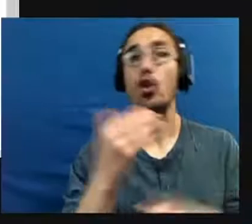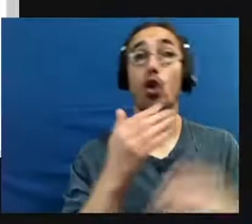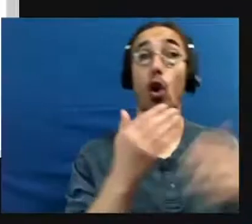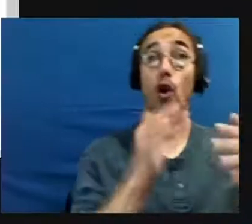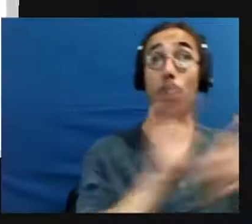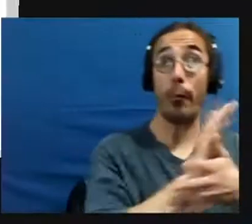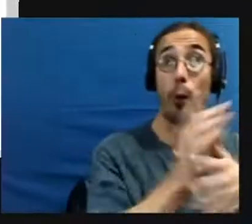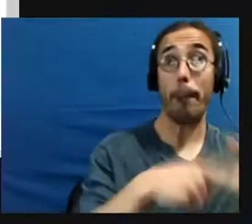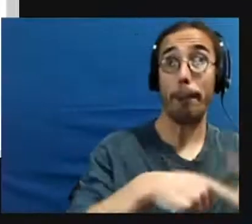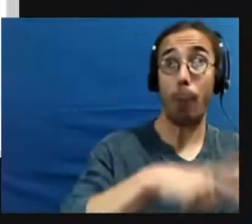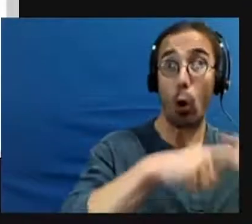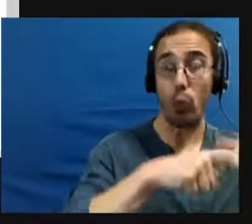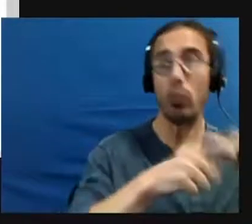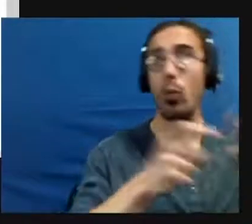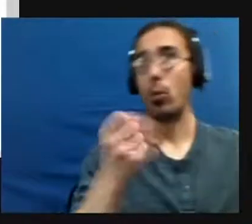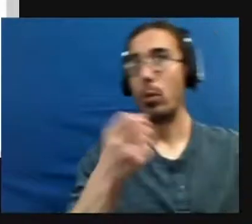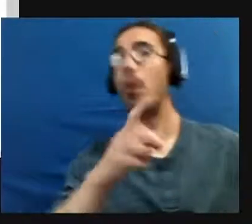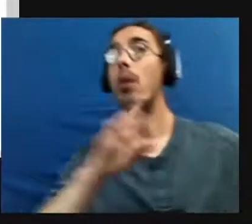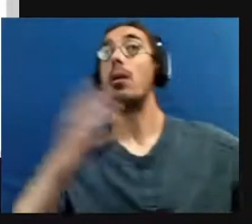Sorry, just trying to.